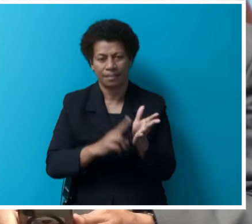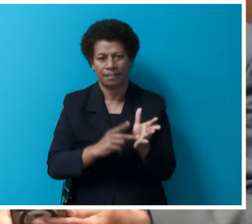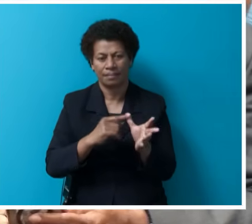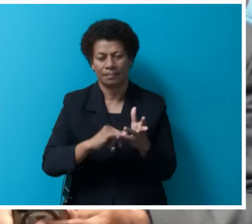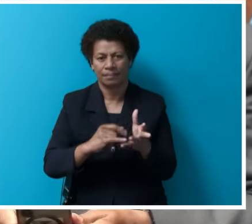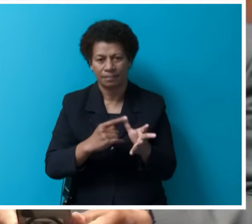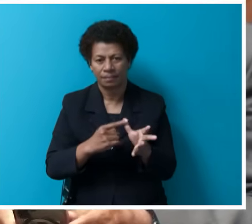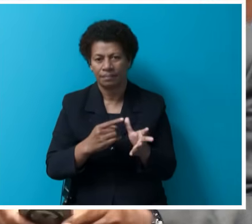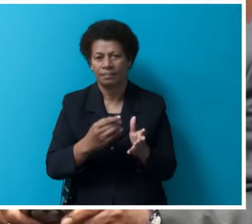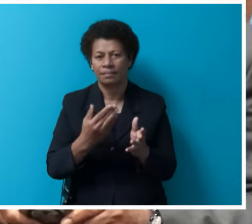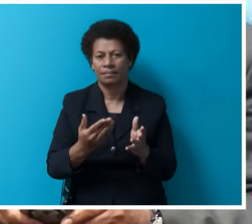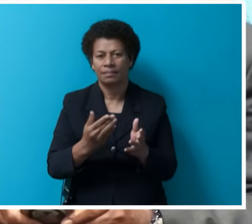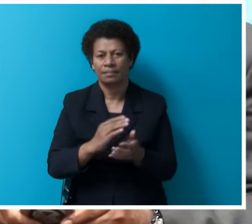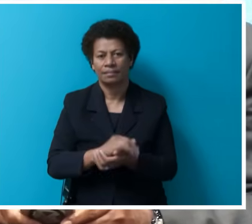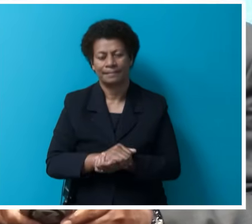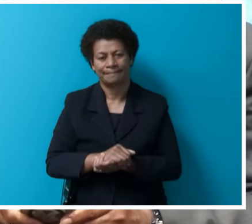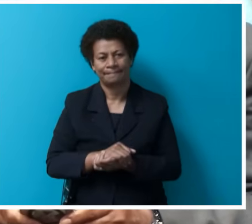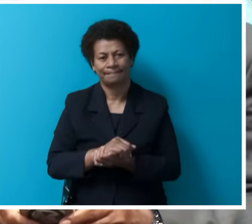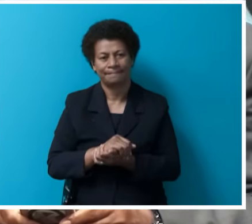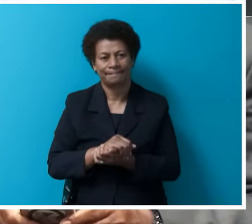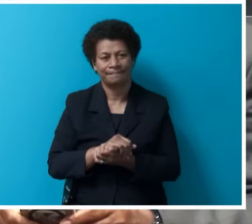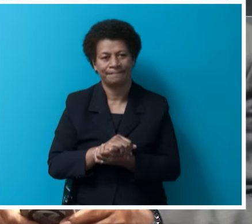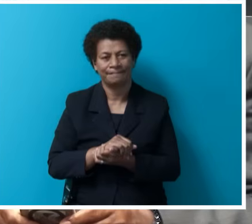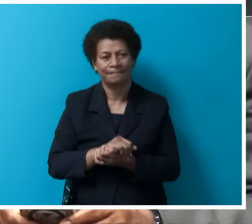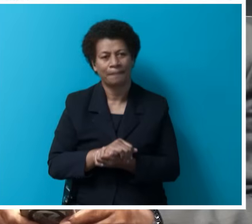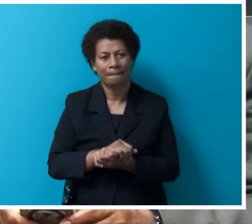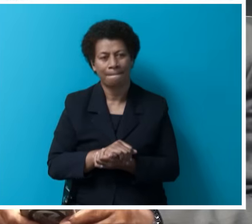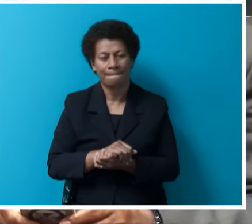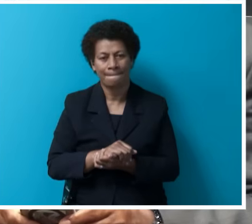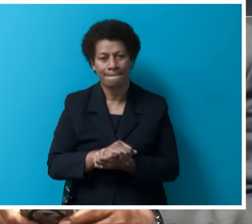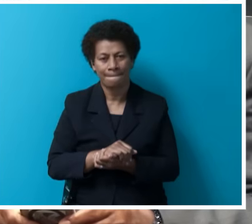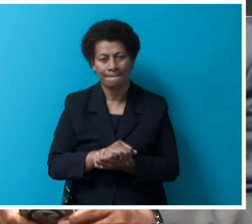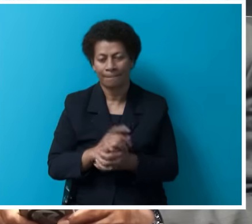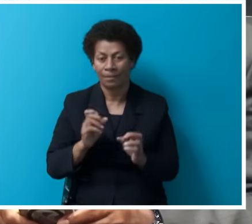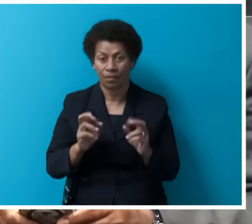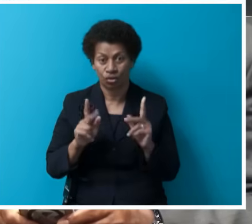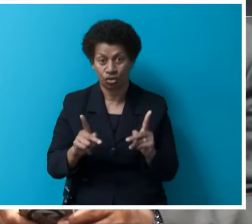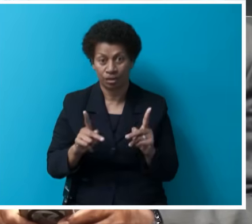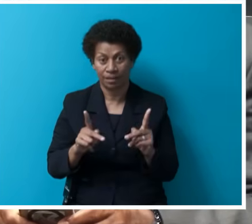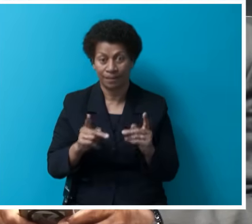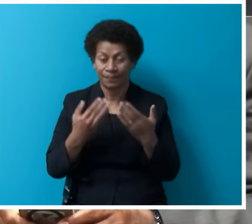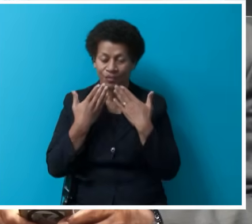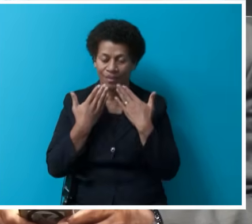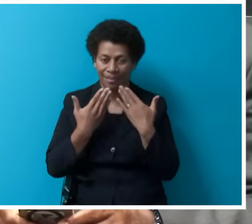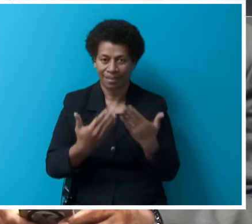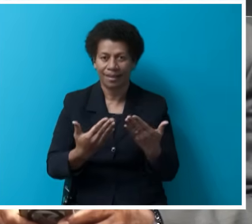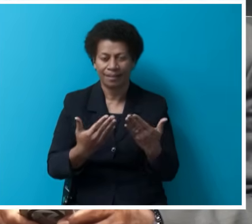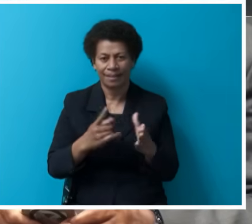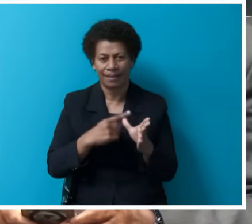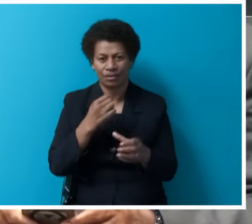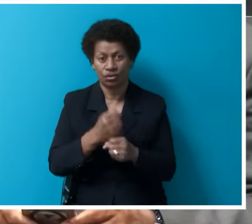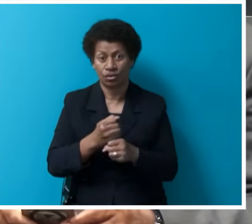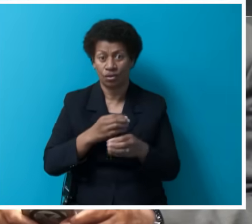opportunity to thank the Attorney General's Office, in particular the Solicitor General, Rupati Green, Maria Kubona, Glenis